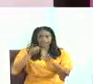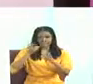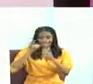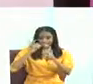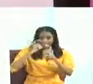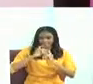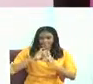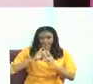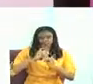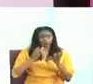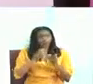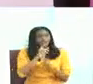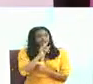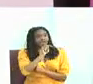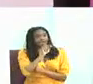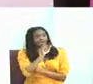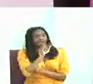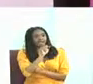Titus 2.